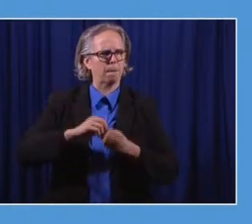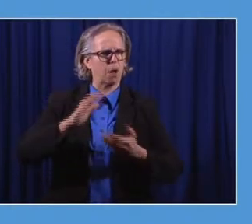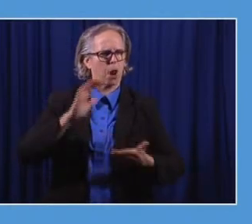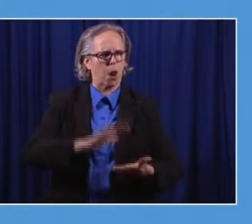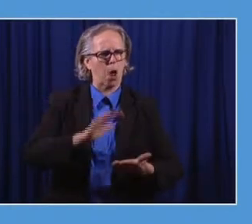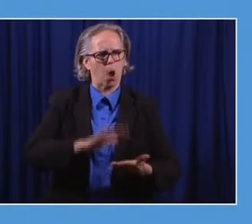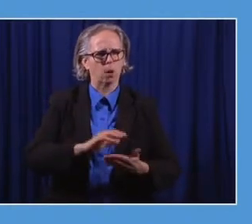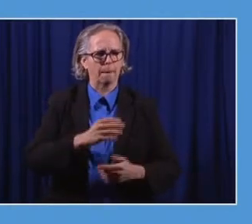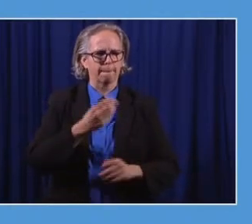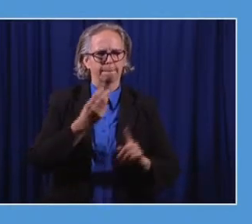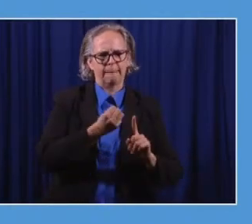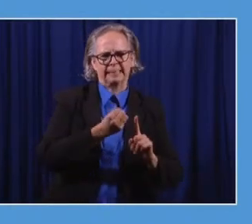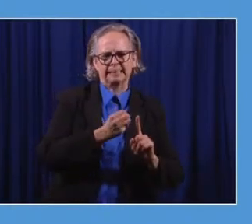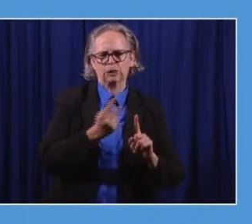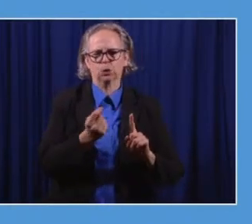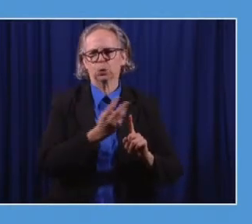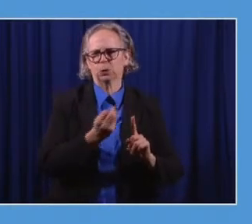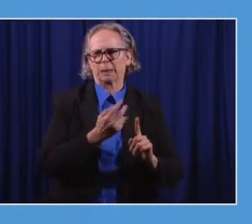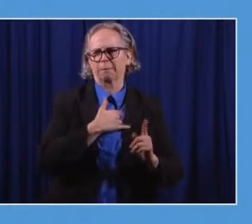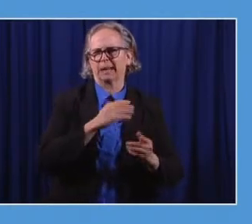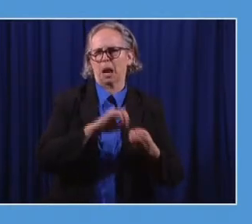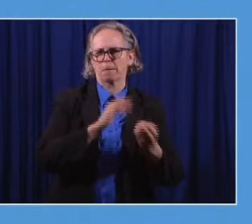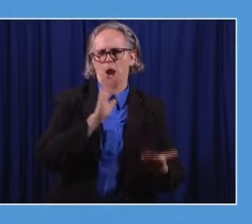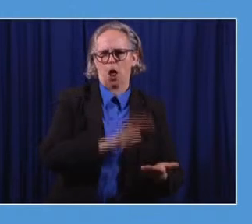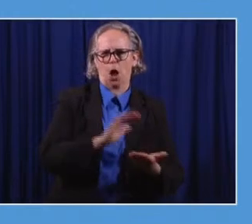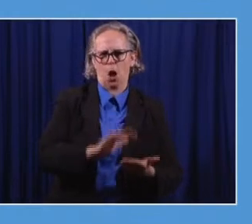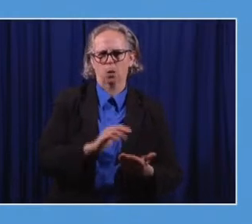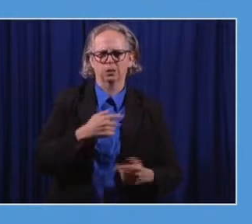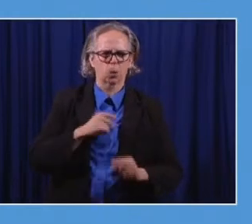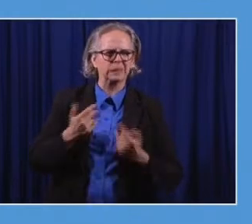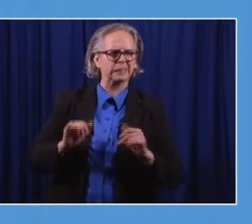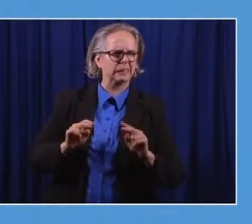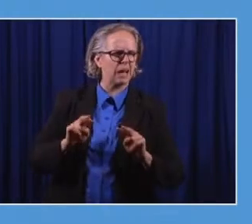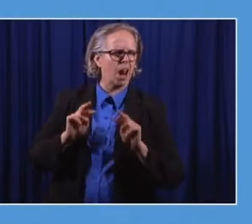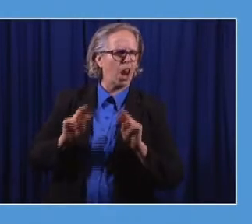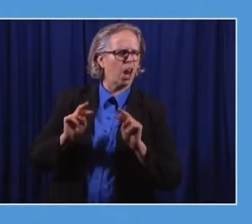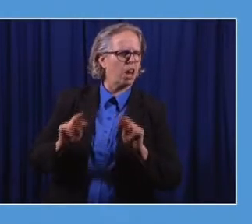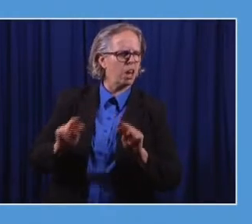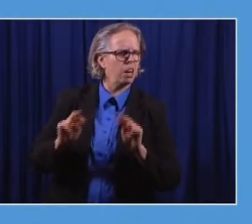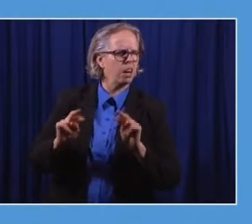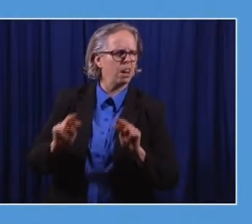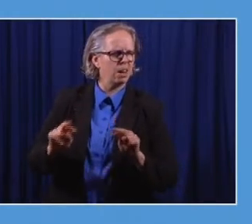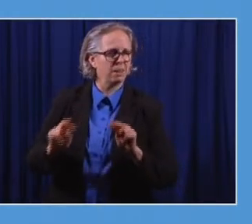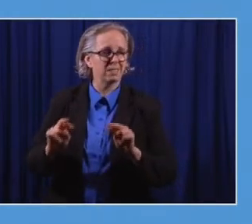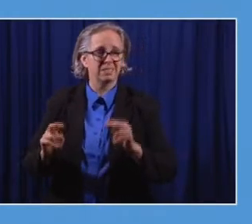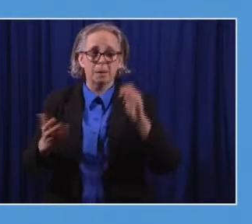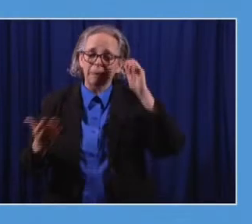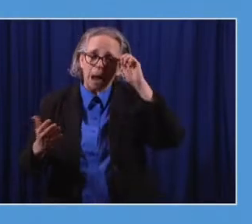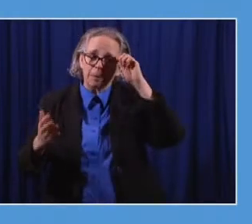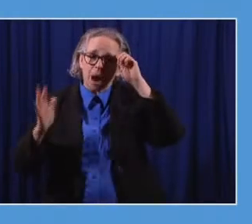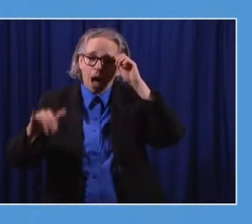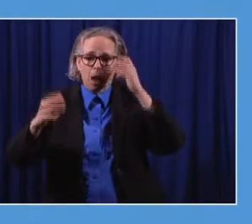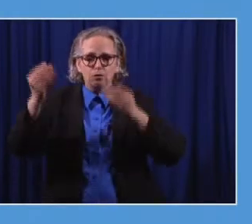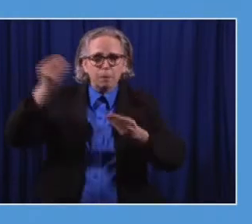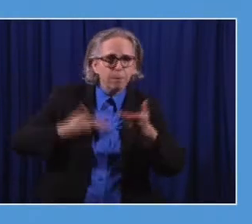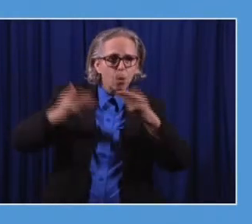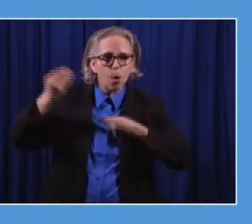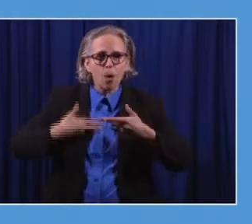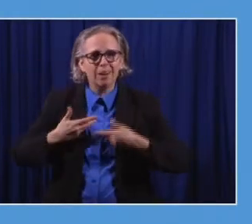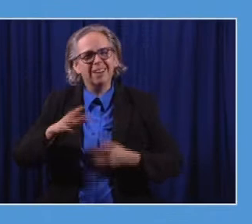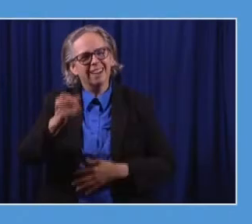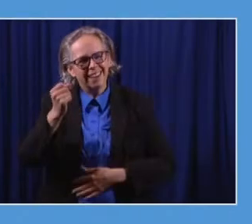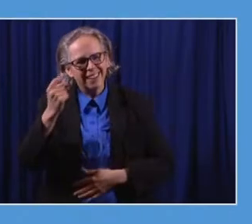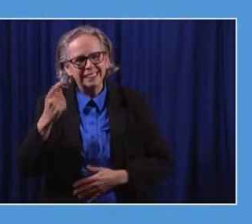are accurate. I mean, they're accurate for what's been reported, but sometimes on the weekends, things just don't